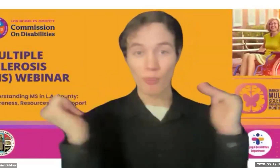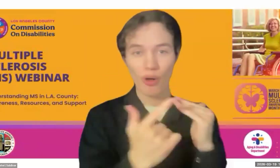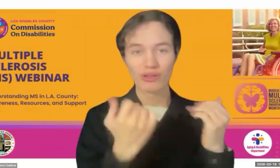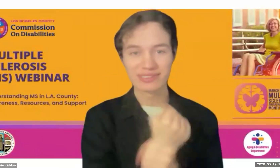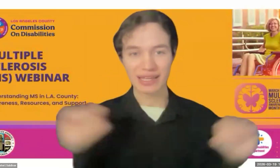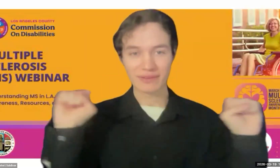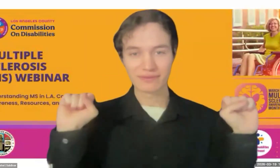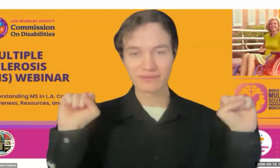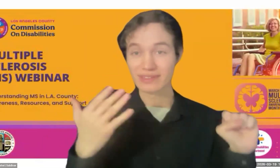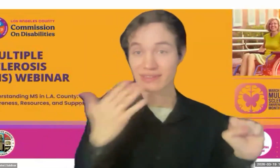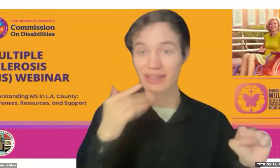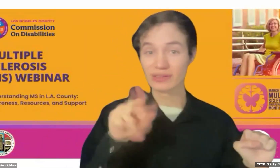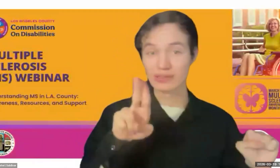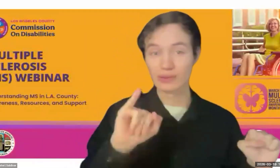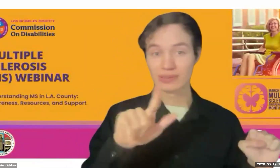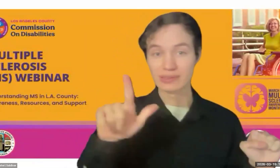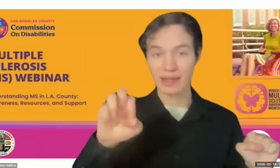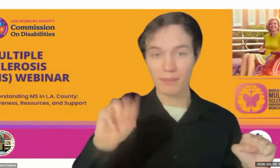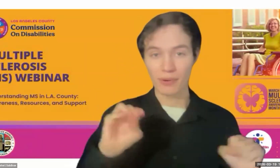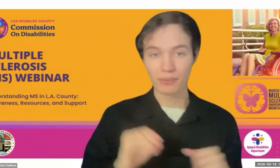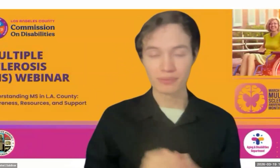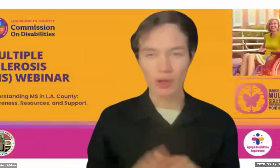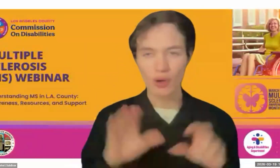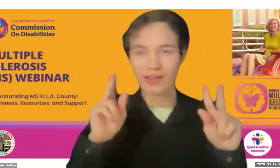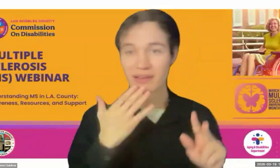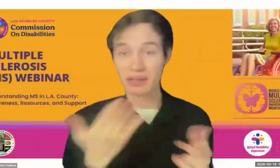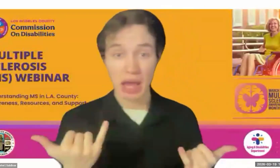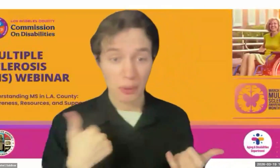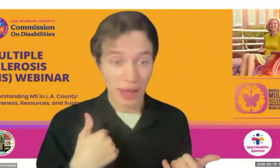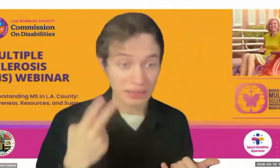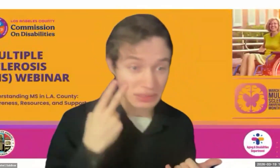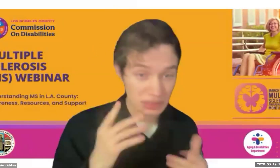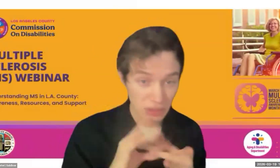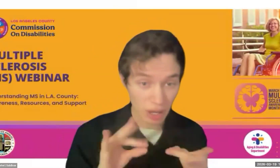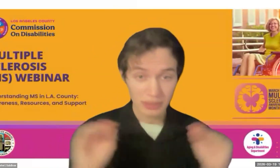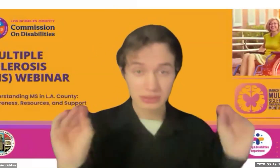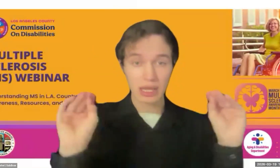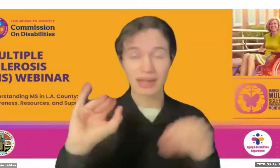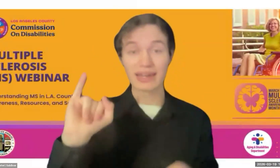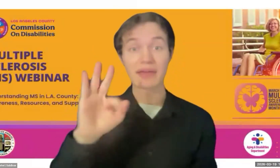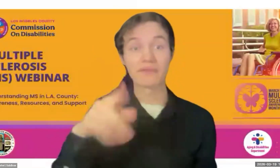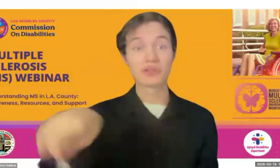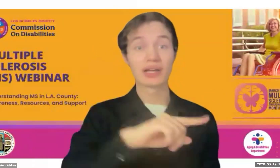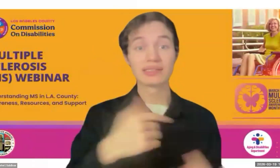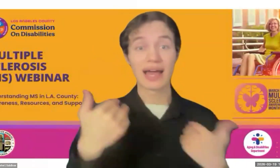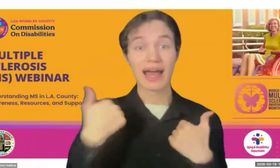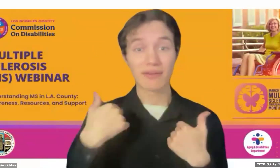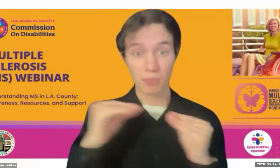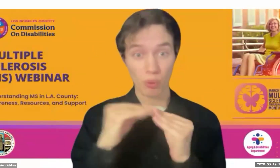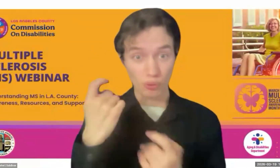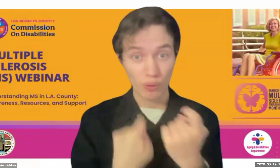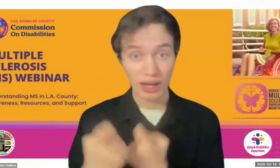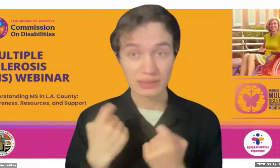Thank you, President Benavides. I do not see any more comments. If you have any questions coming